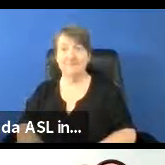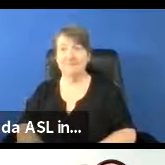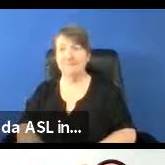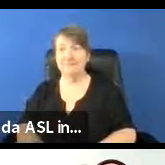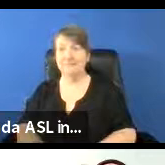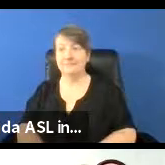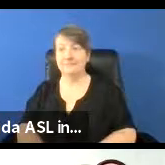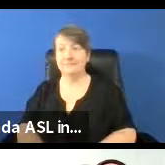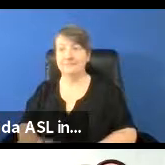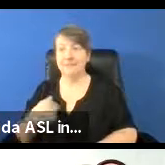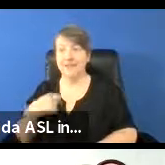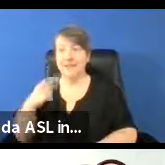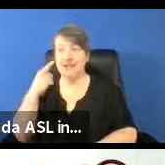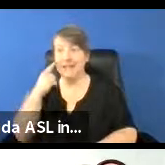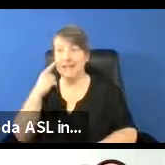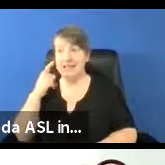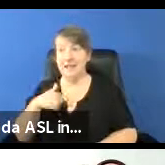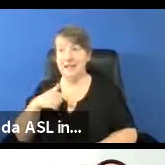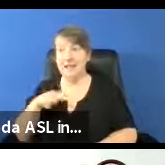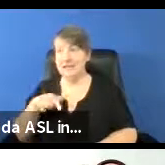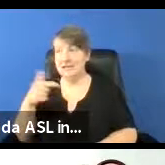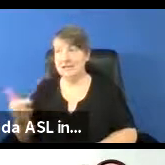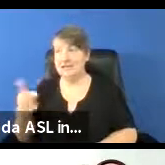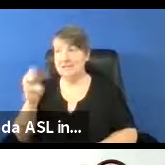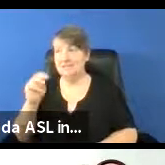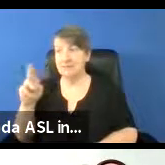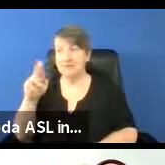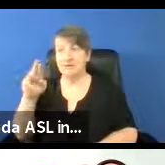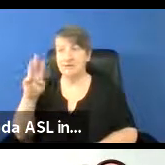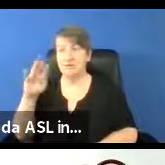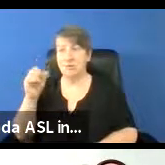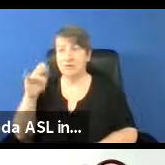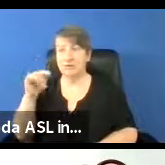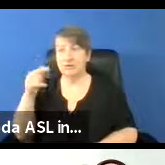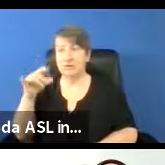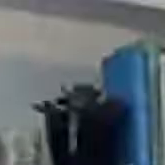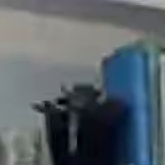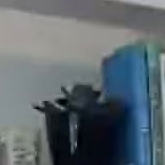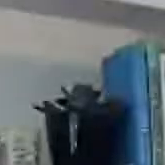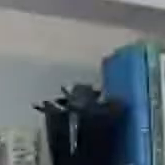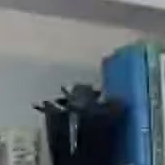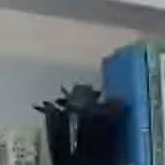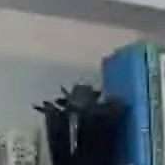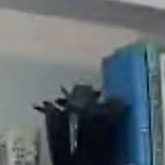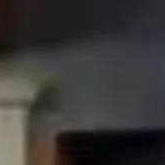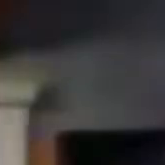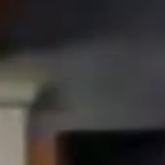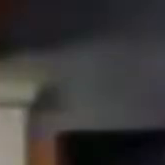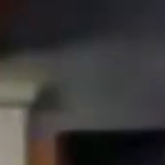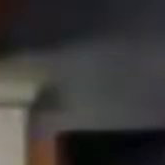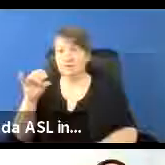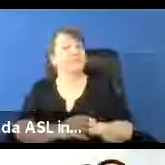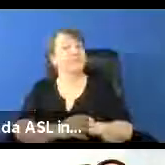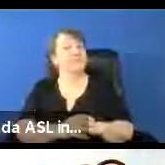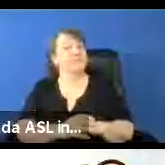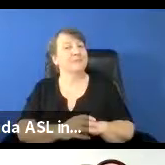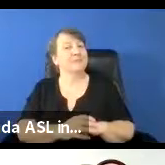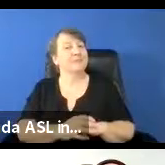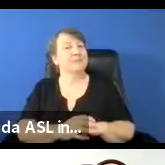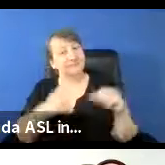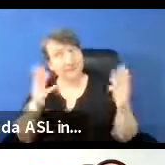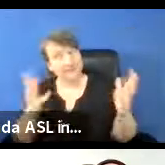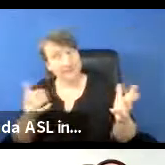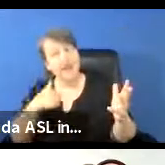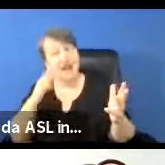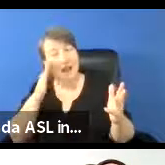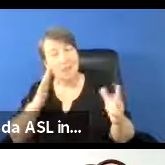I think I pass it on to Mr. Washington to wrap us up. Hey, well, I will,